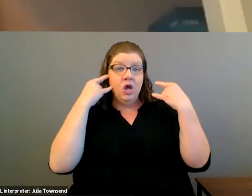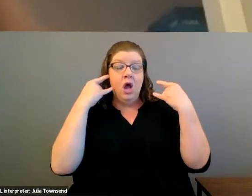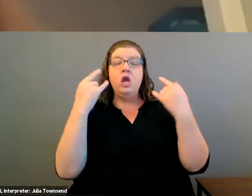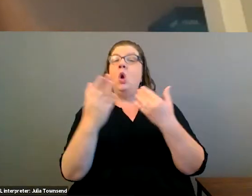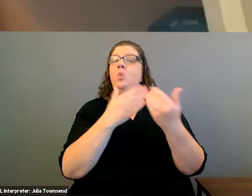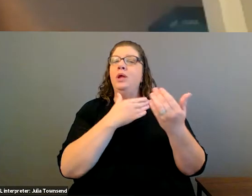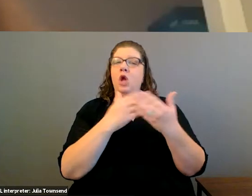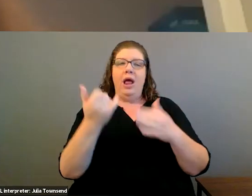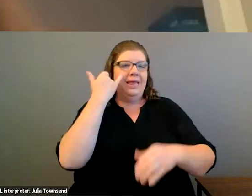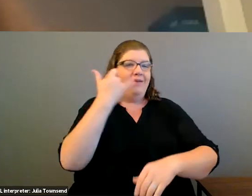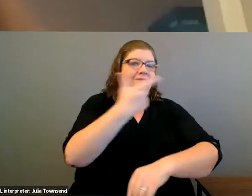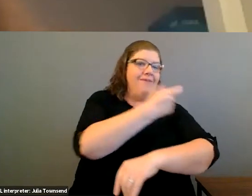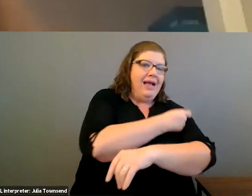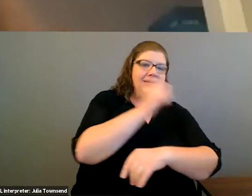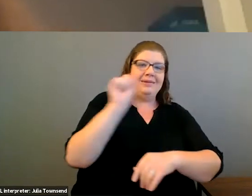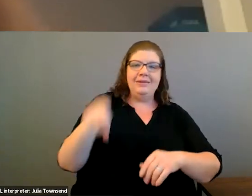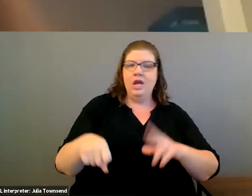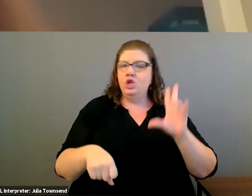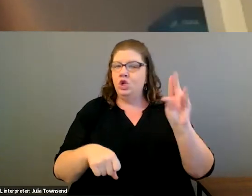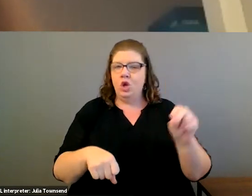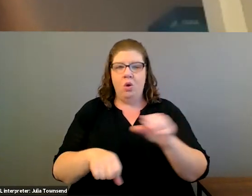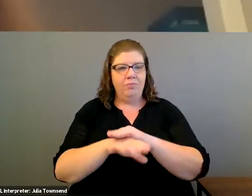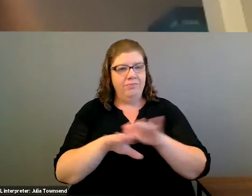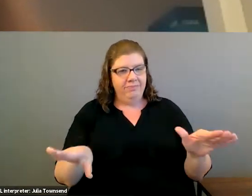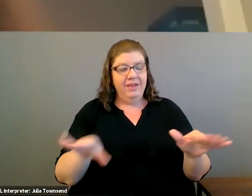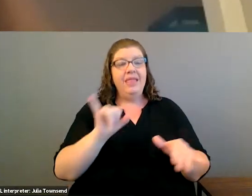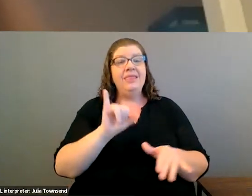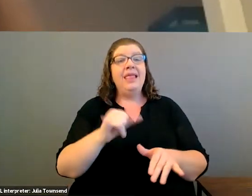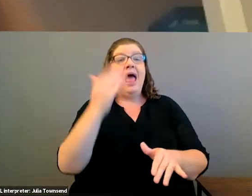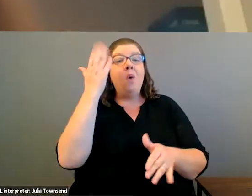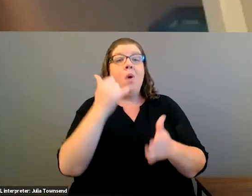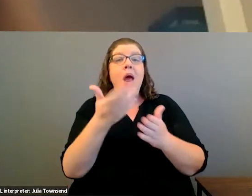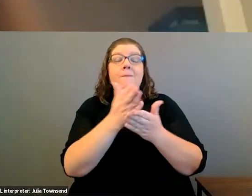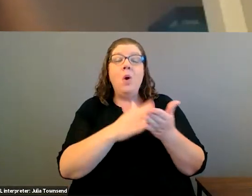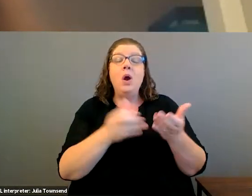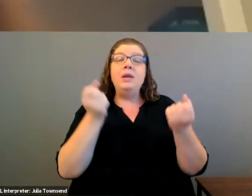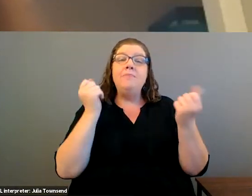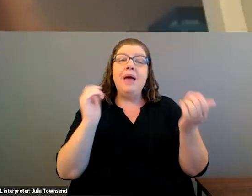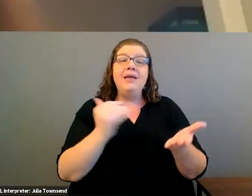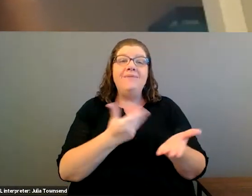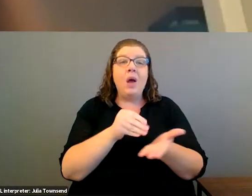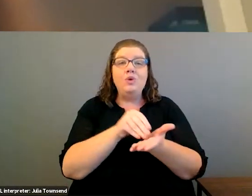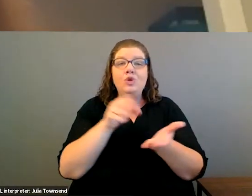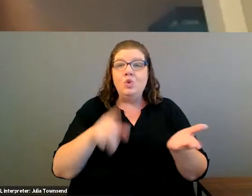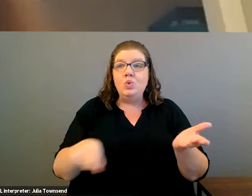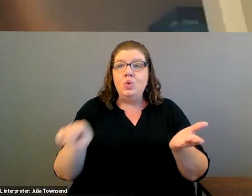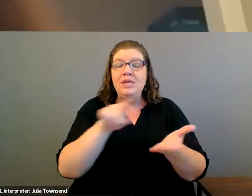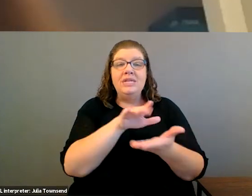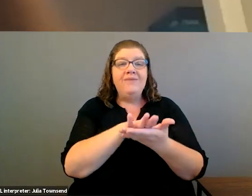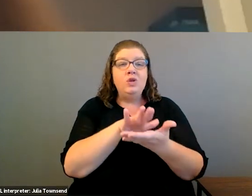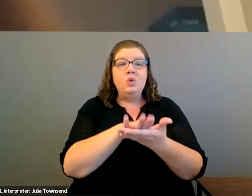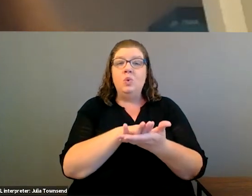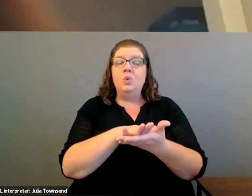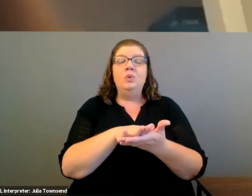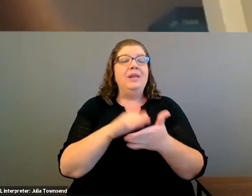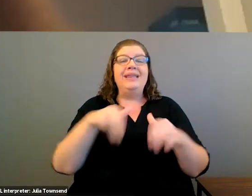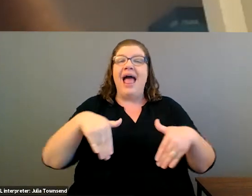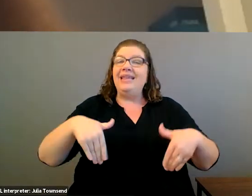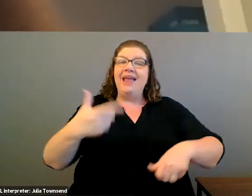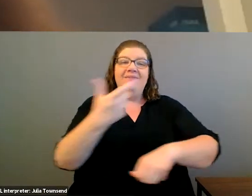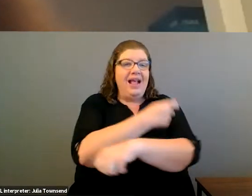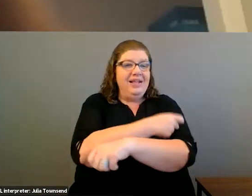of their vaccination status. That in part is due because we have many students and many people at schools who are not yet